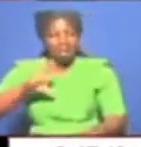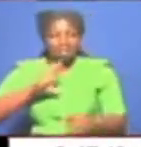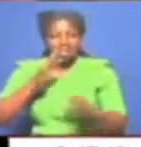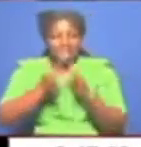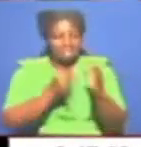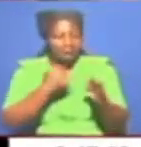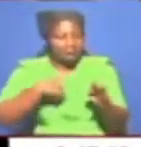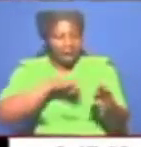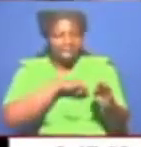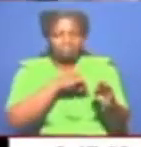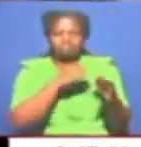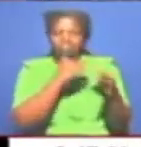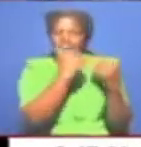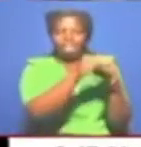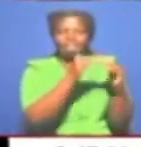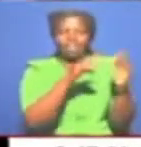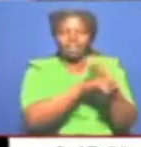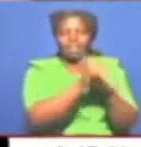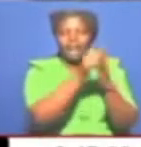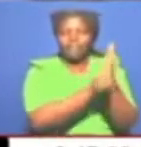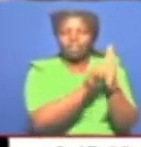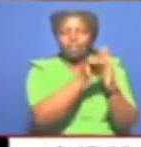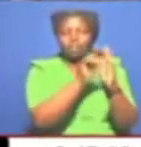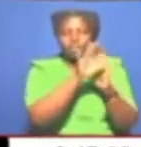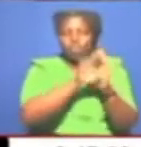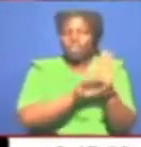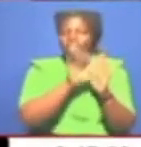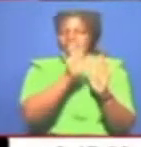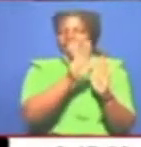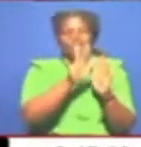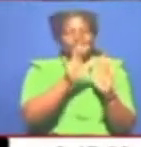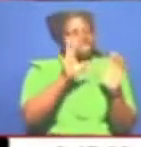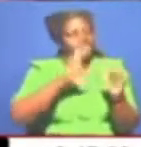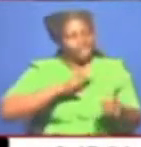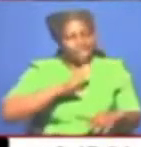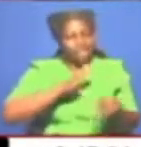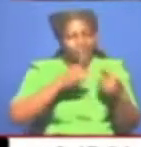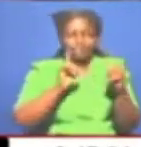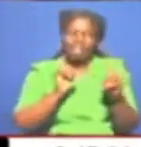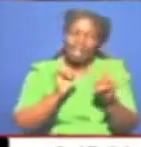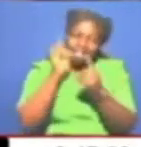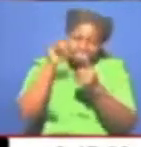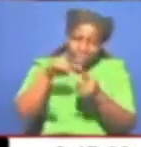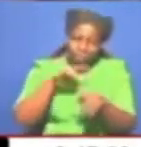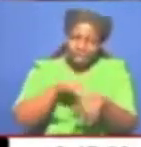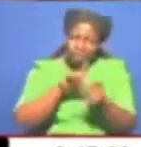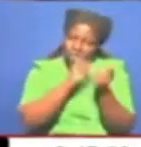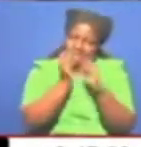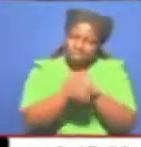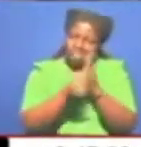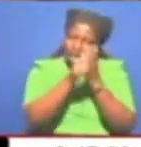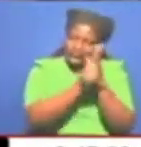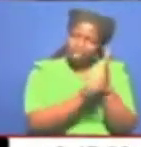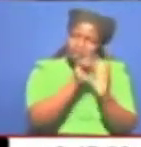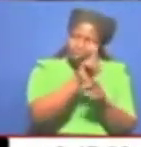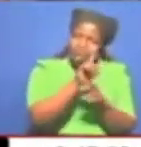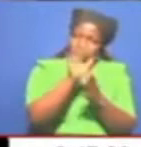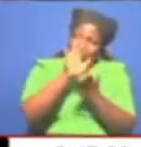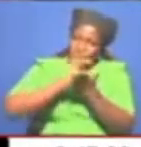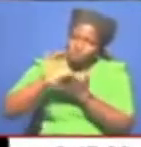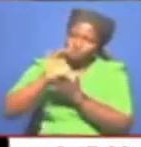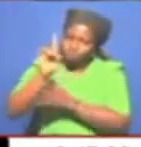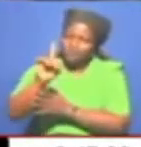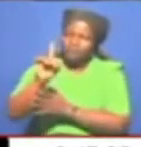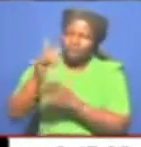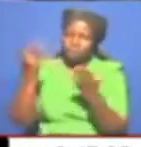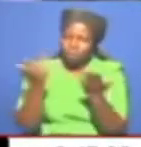in Article 1, Clause 1, fine. But unless and until we change Article 1, Clause 1,